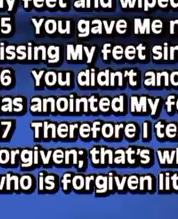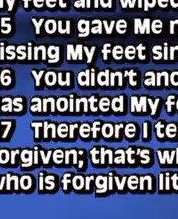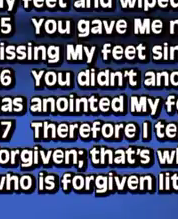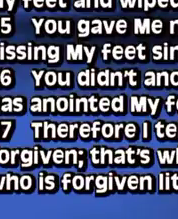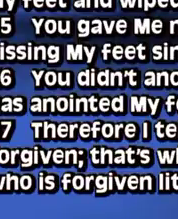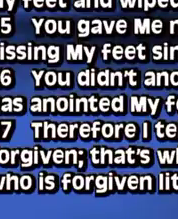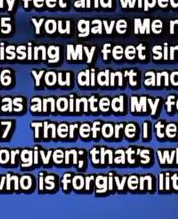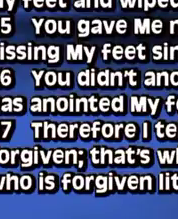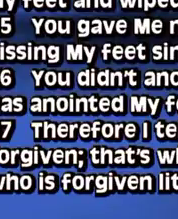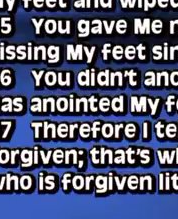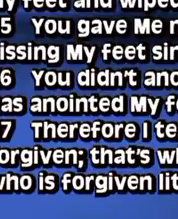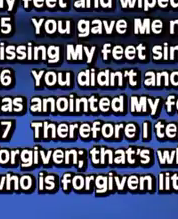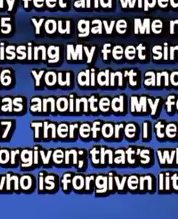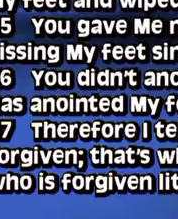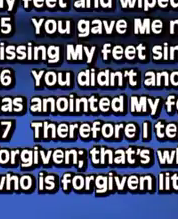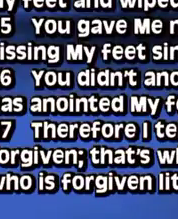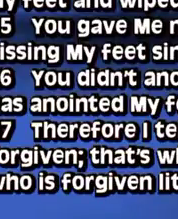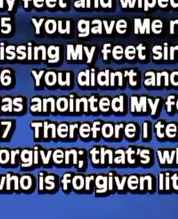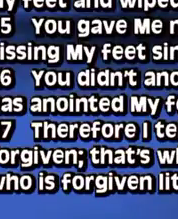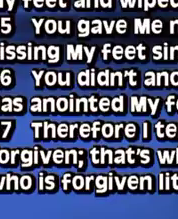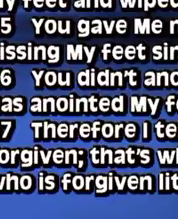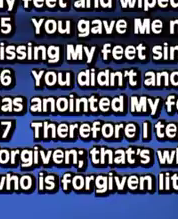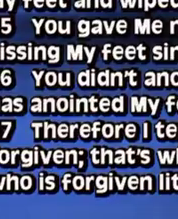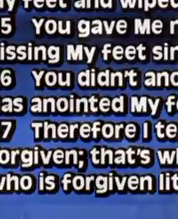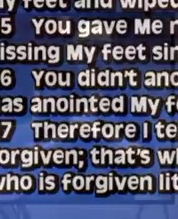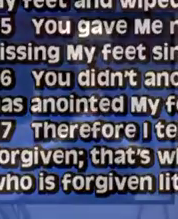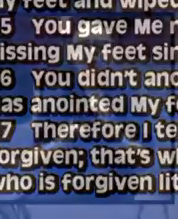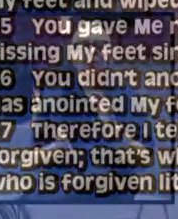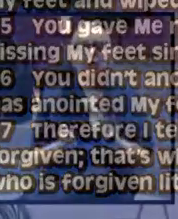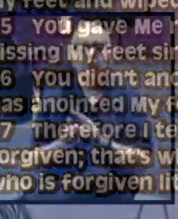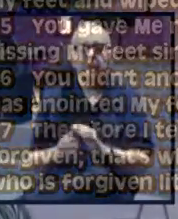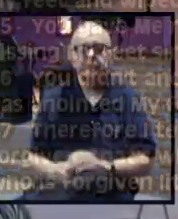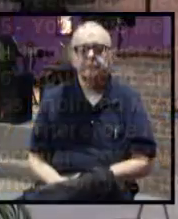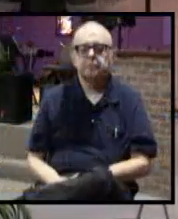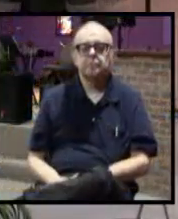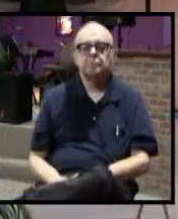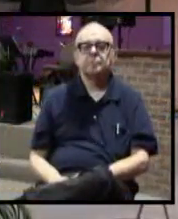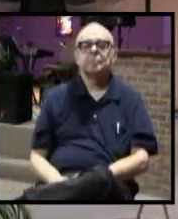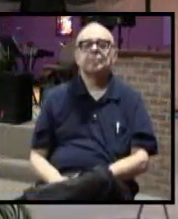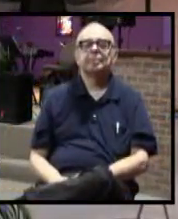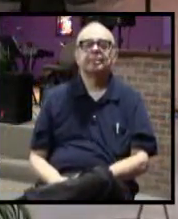But the one who's forgiven little, loves little.